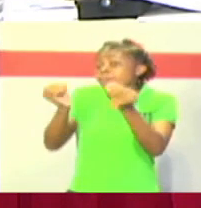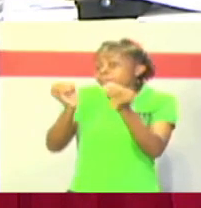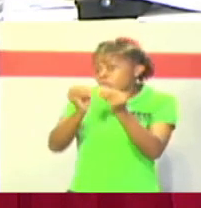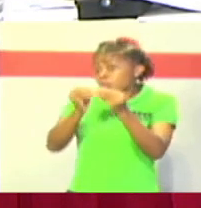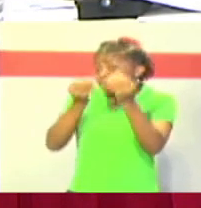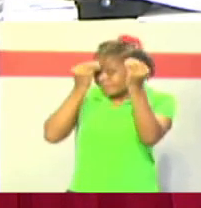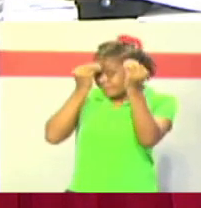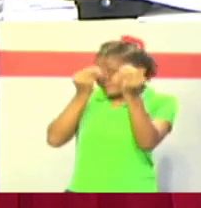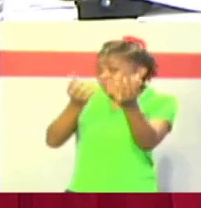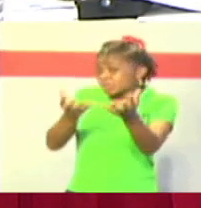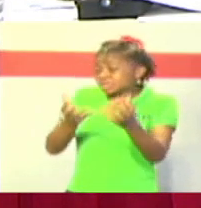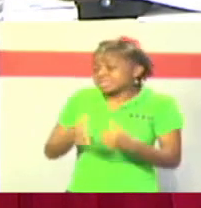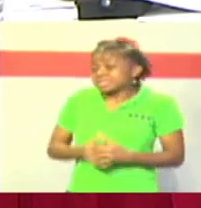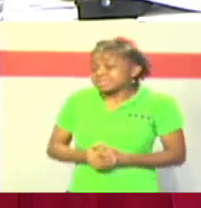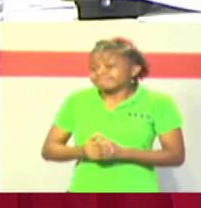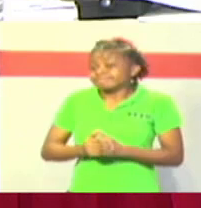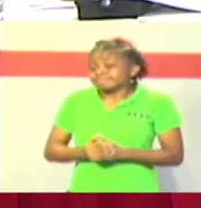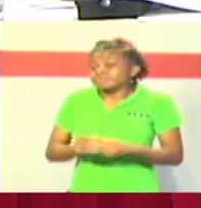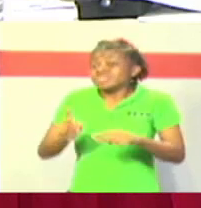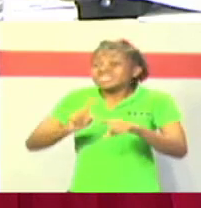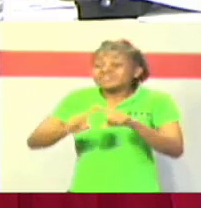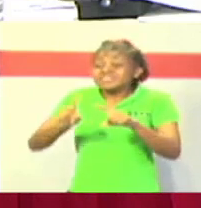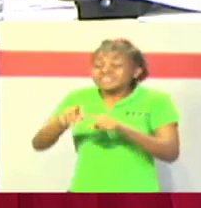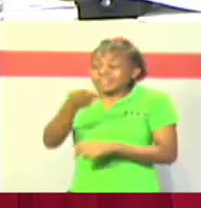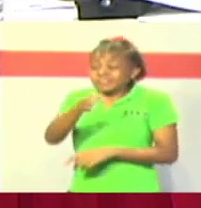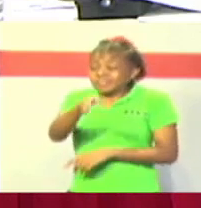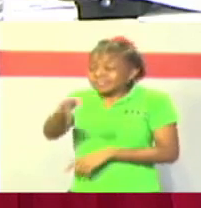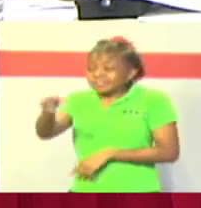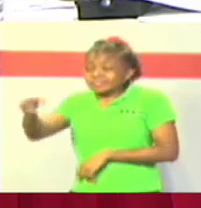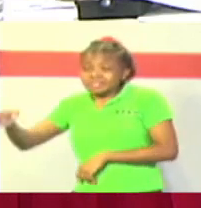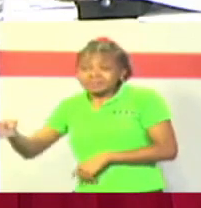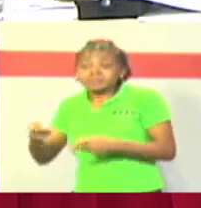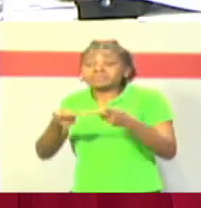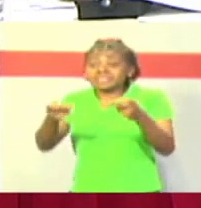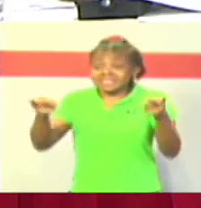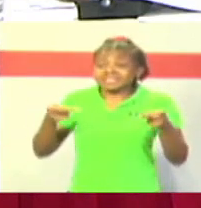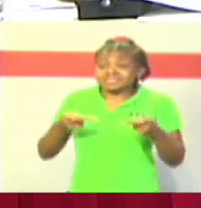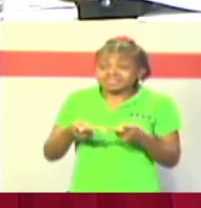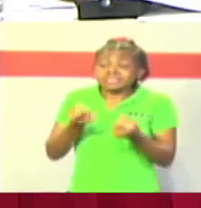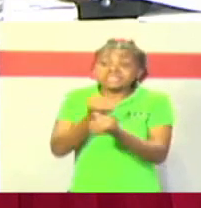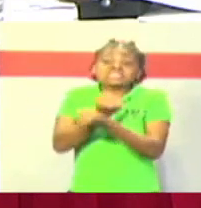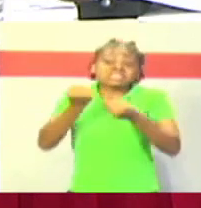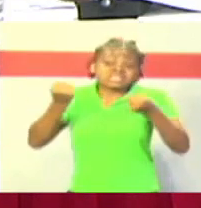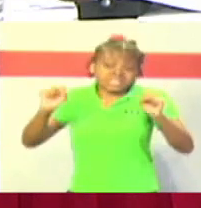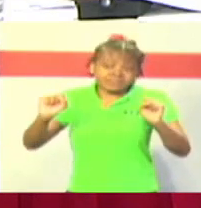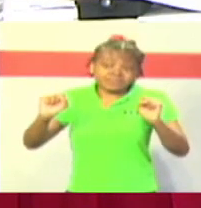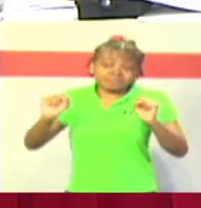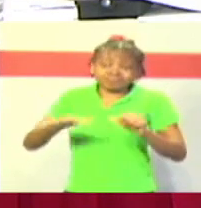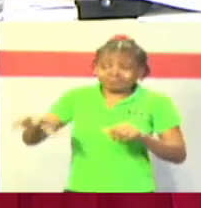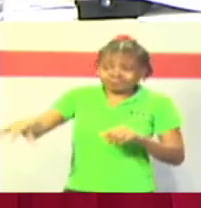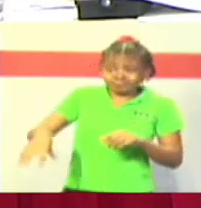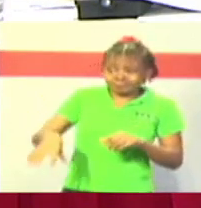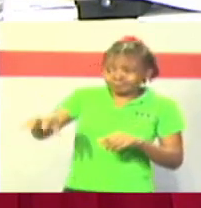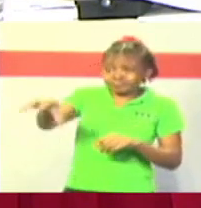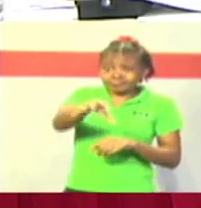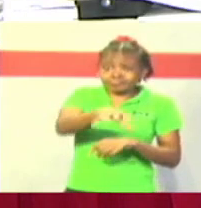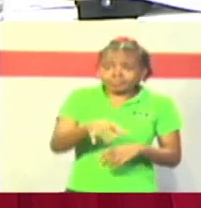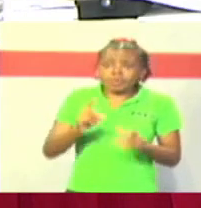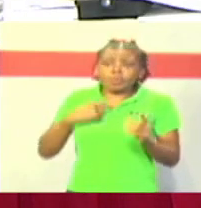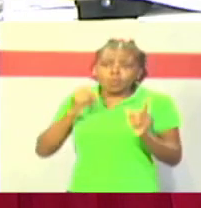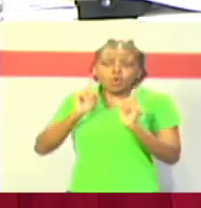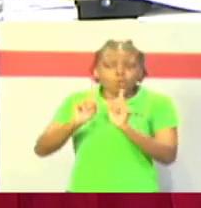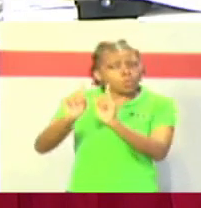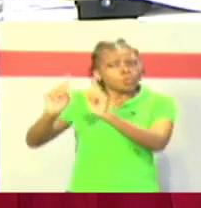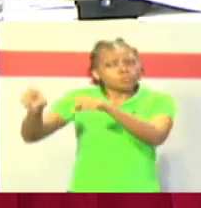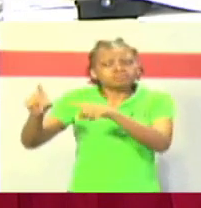various safe zone facilities, we have done, I think, upwards of 150 inspections as of